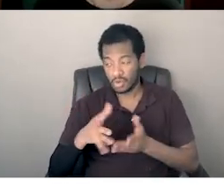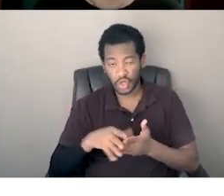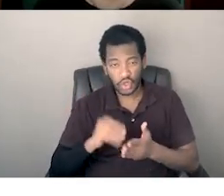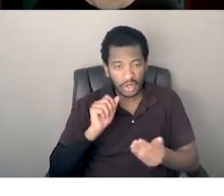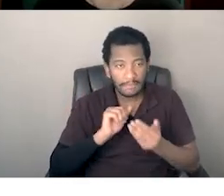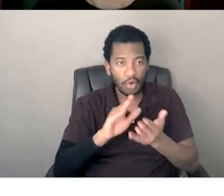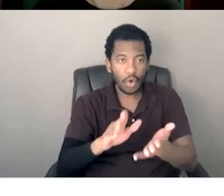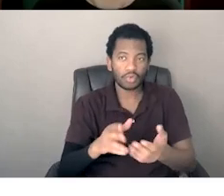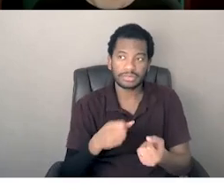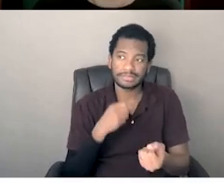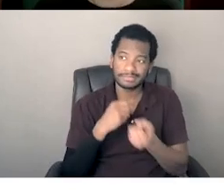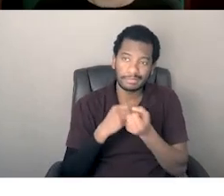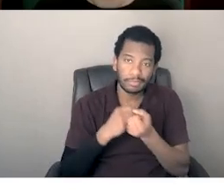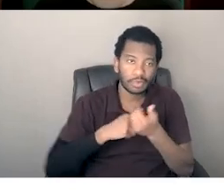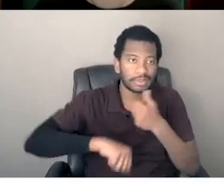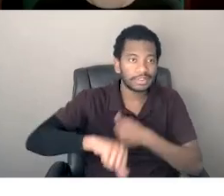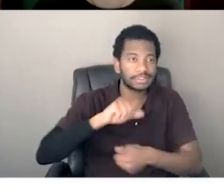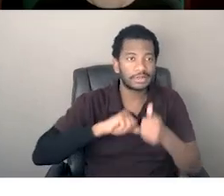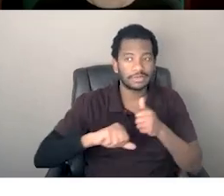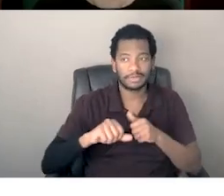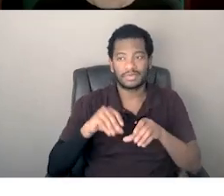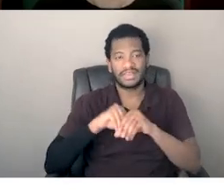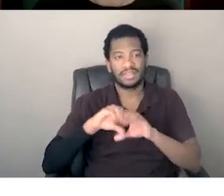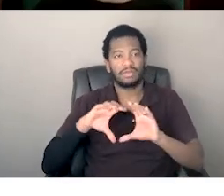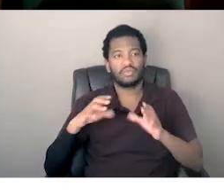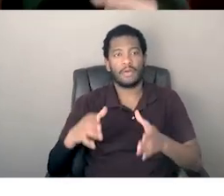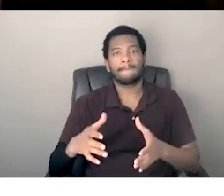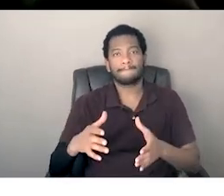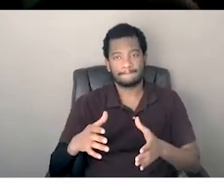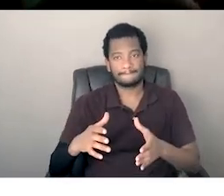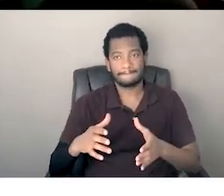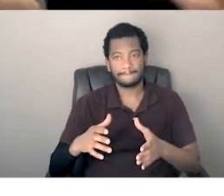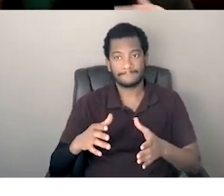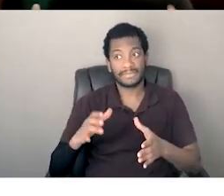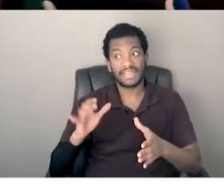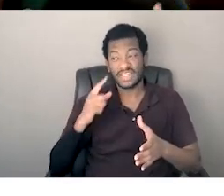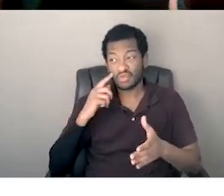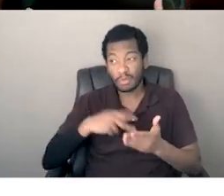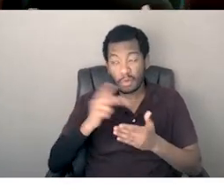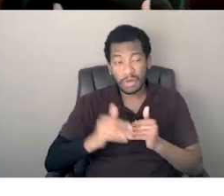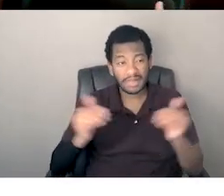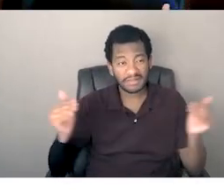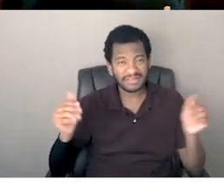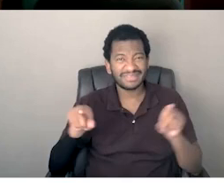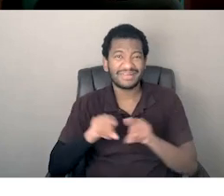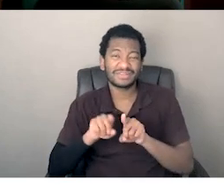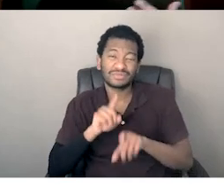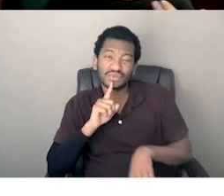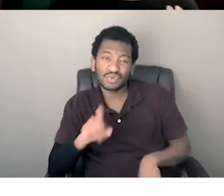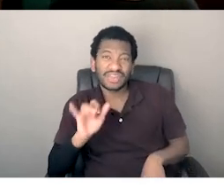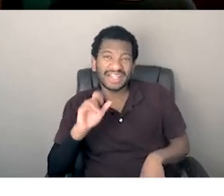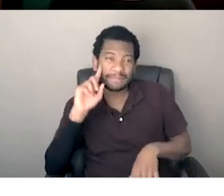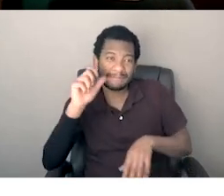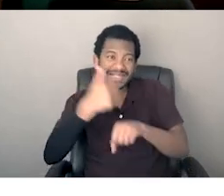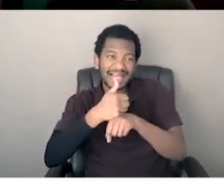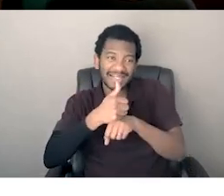each other within a cohort. And that's on the program level. And also this is true, it's a mindset.